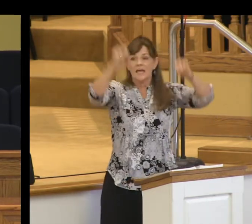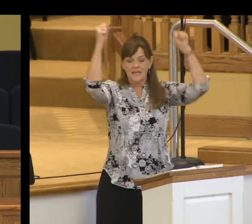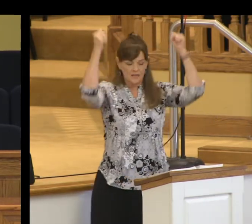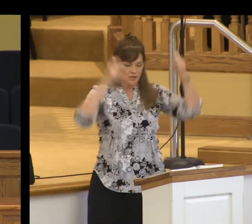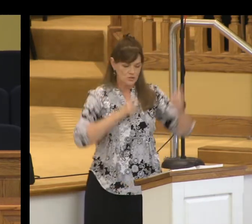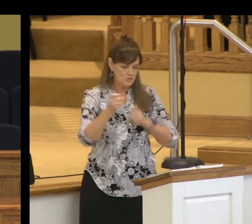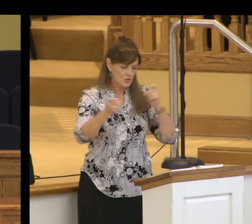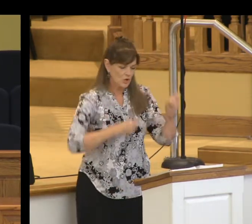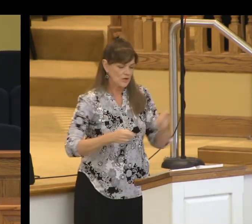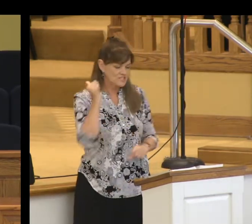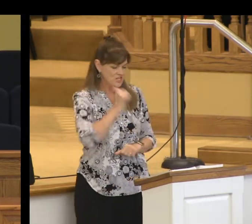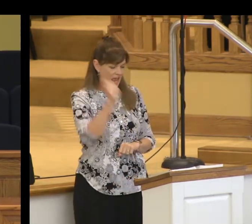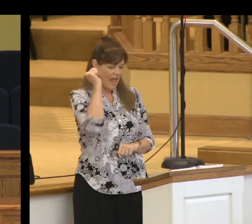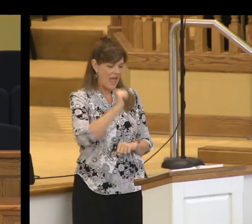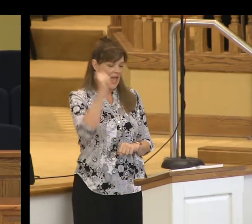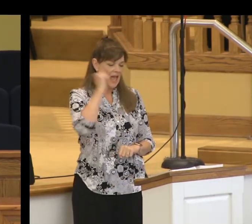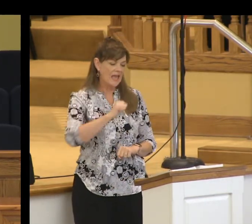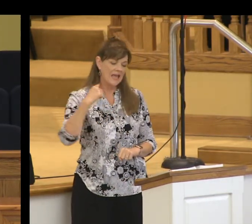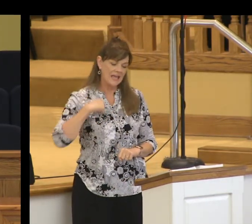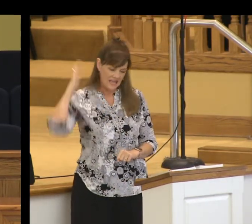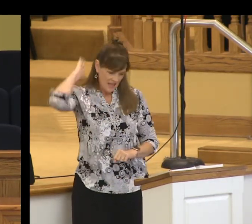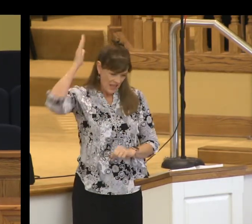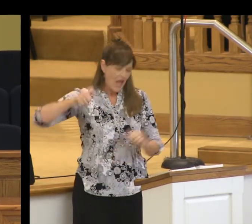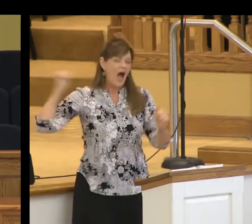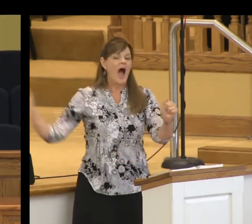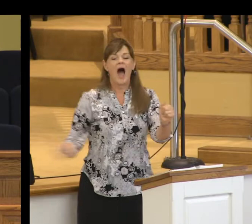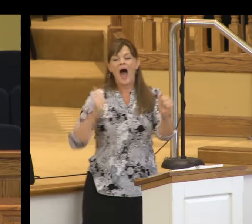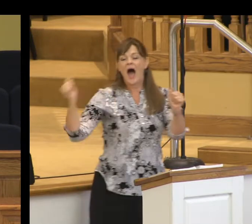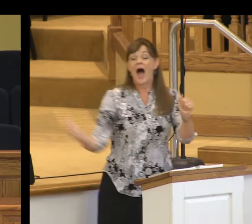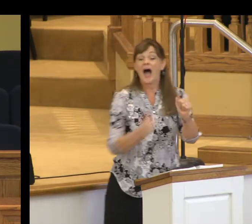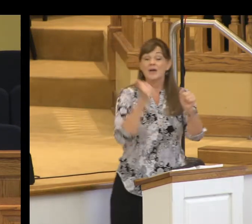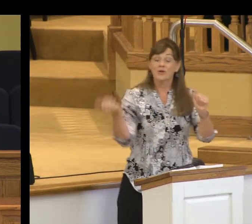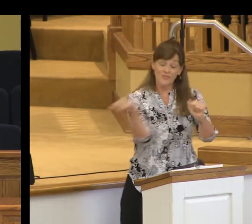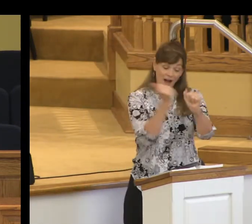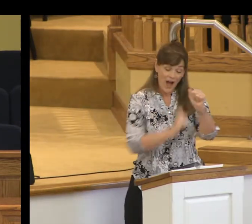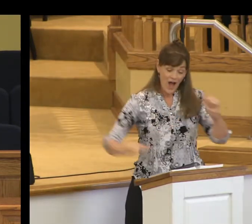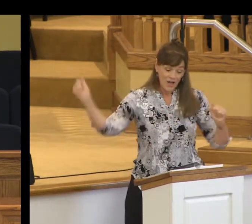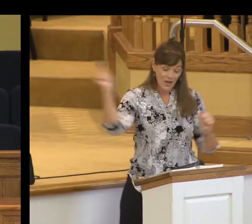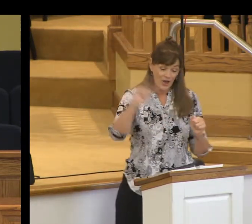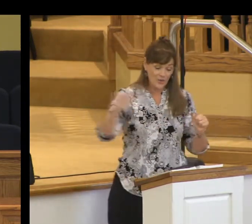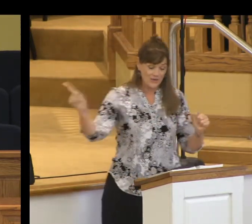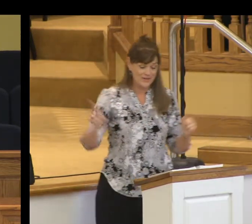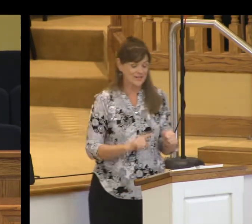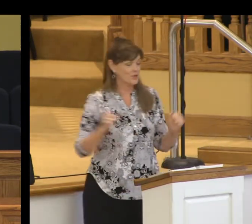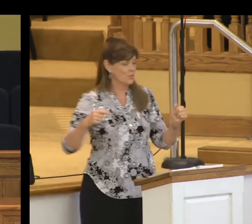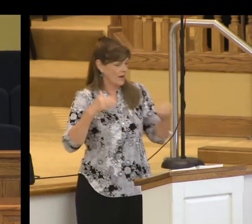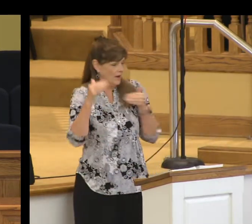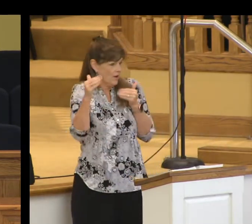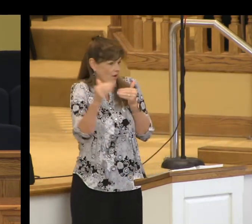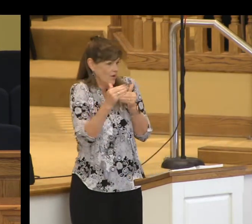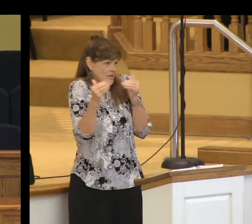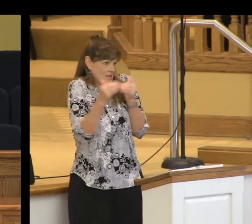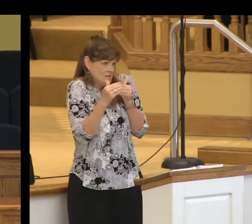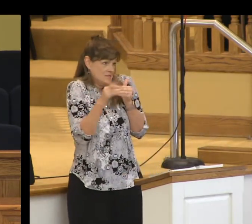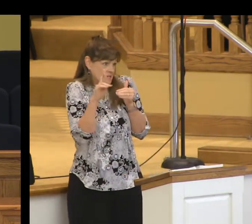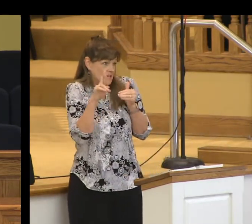Take control each day. I will follow